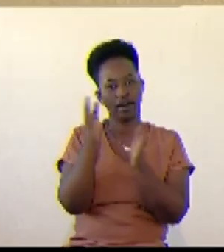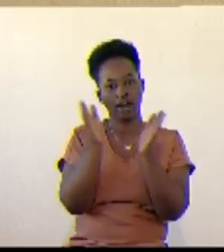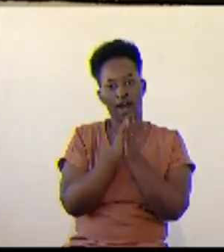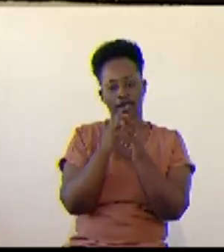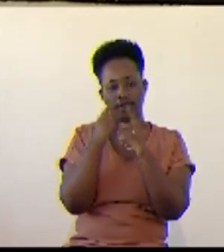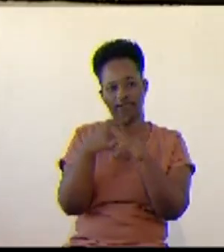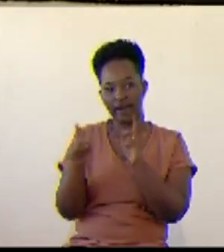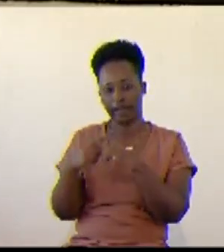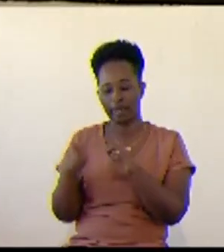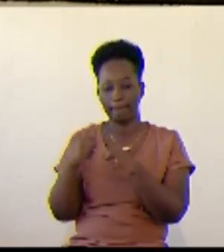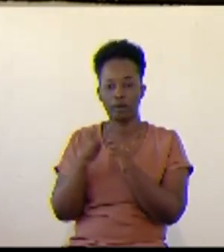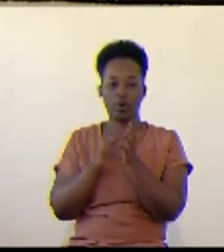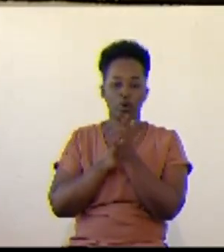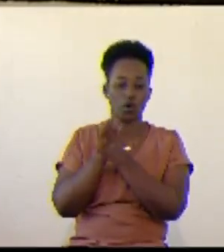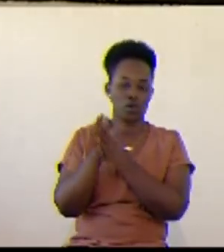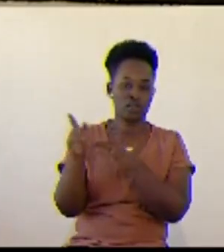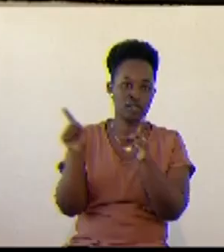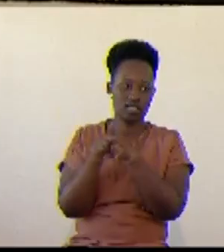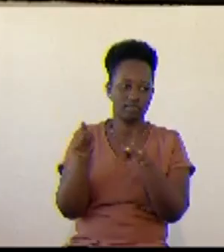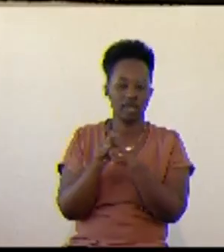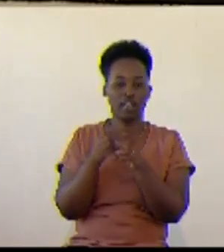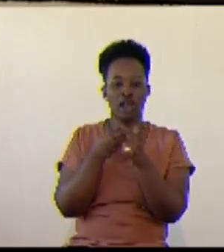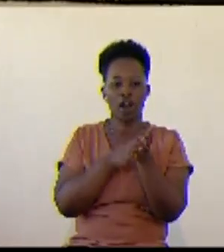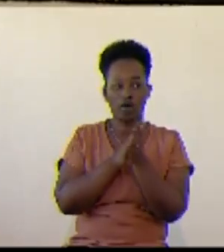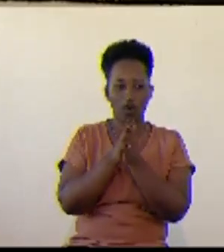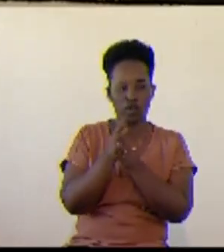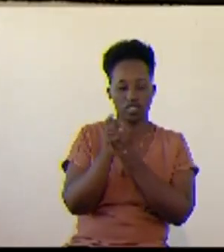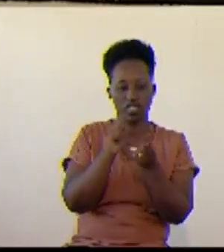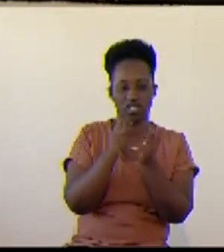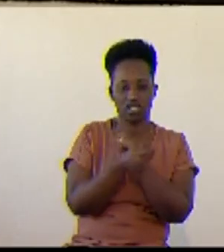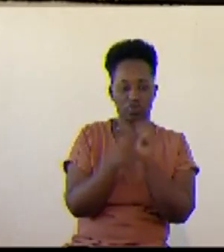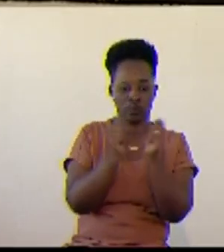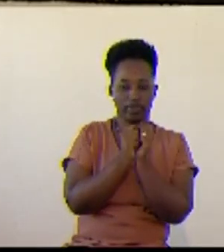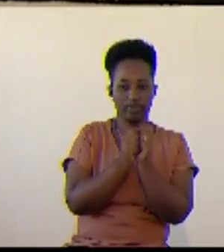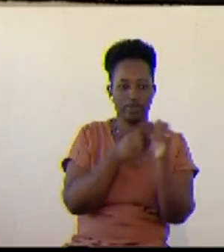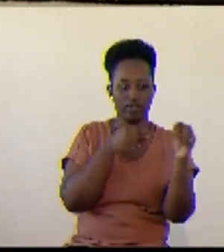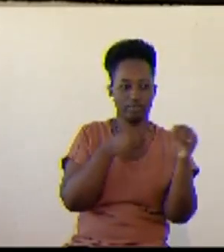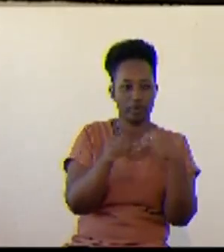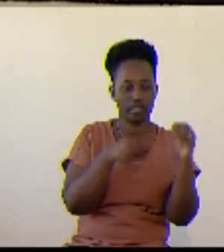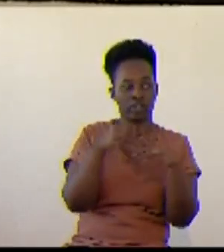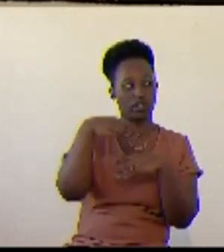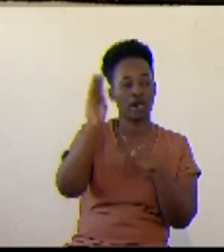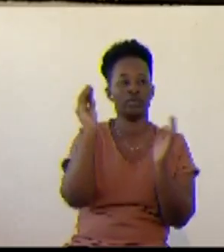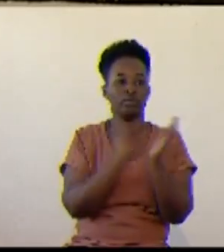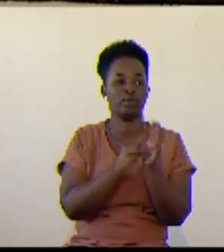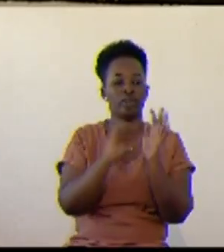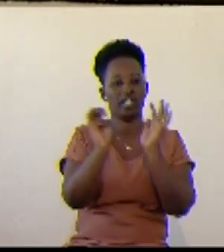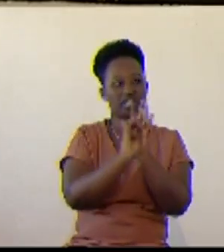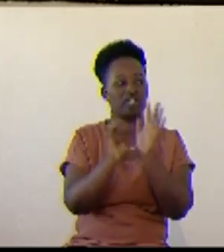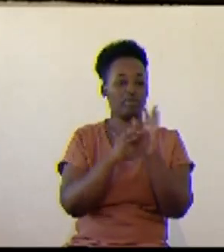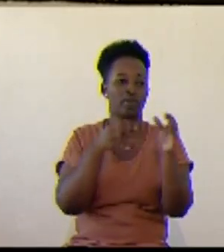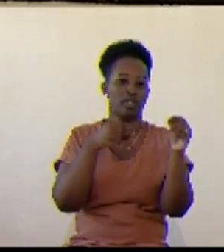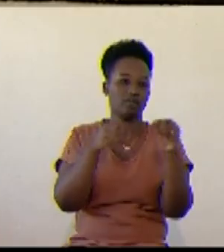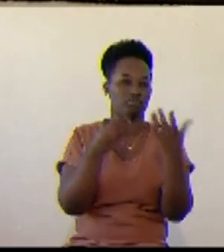costs, these are costs that change with the production output. That change with the production output. E.g. material,